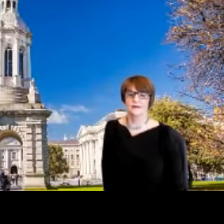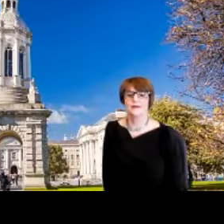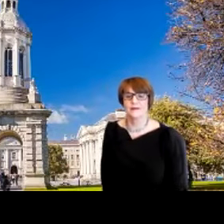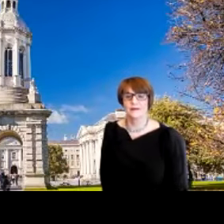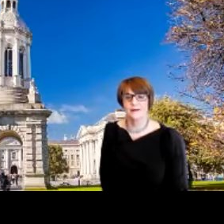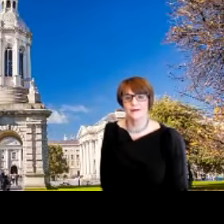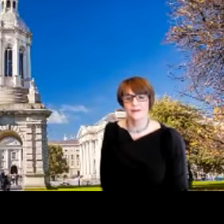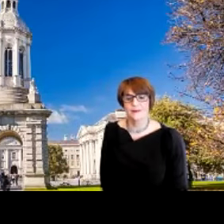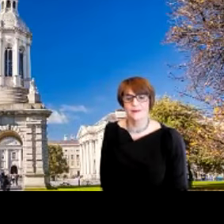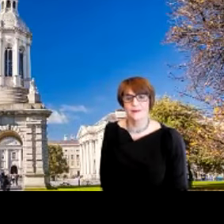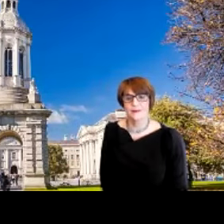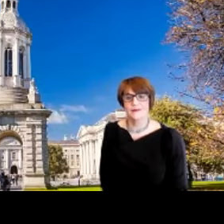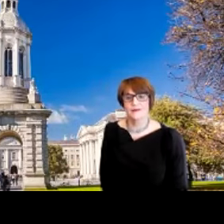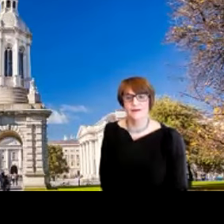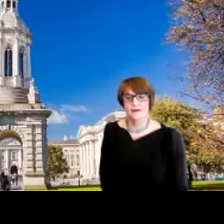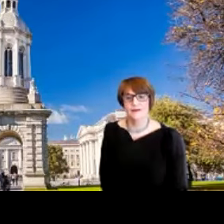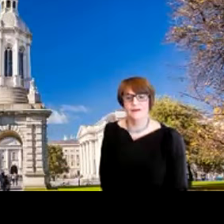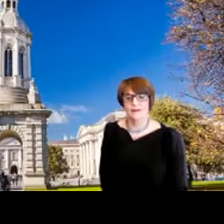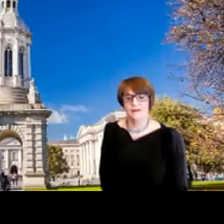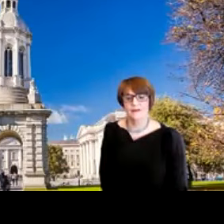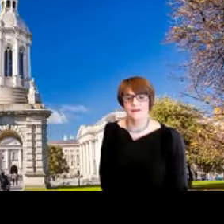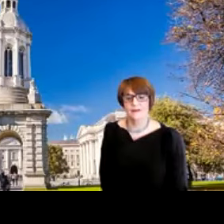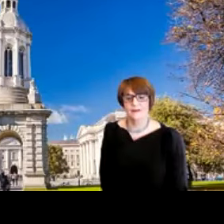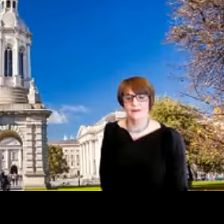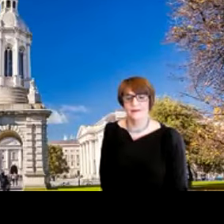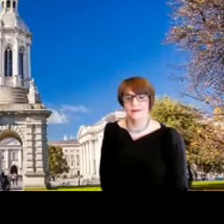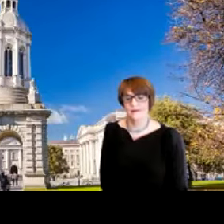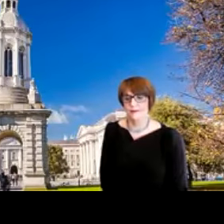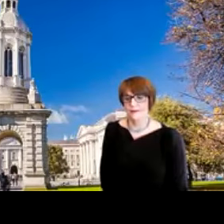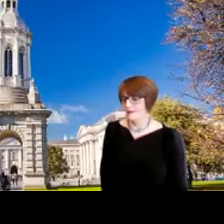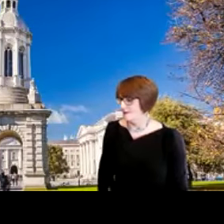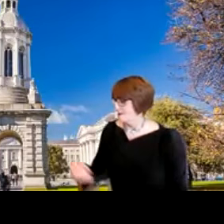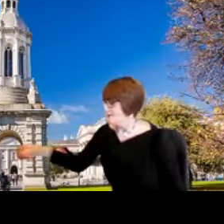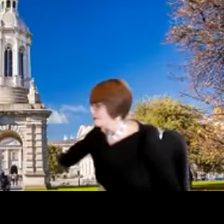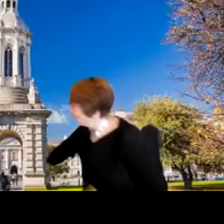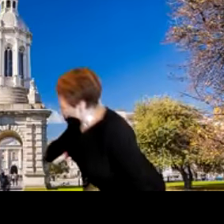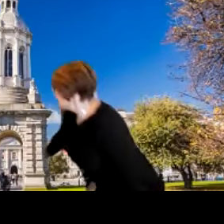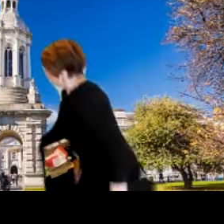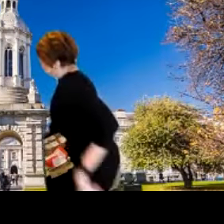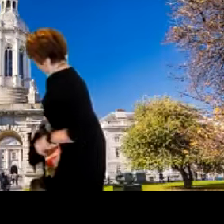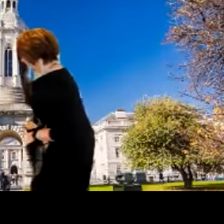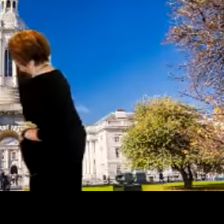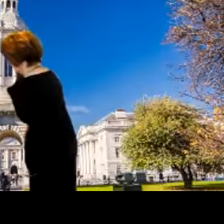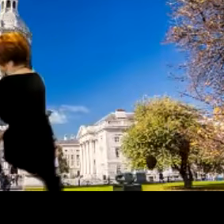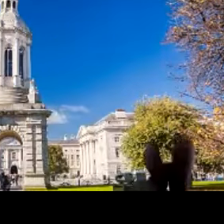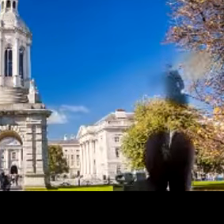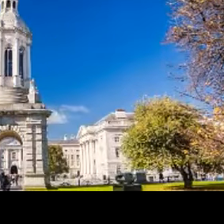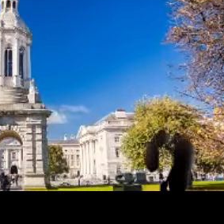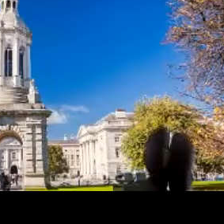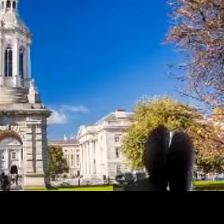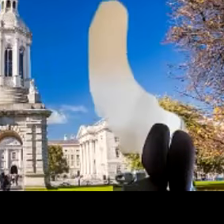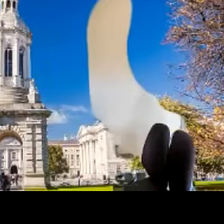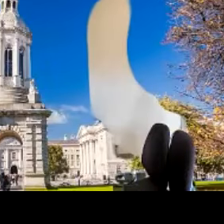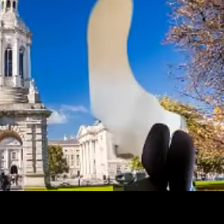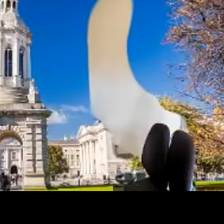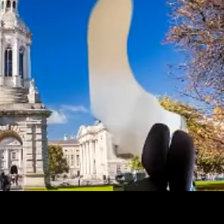use technology to communicate. As society reopens, we look to rebuild our lives, and